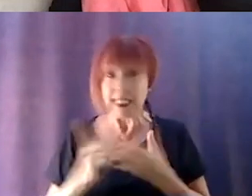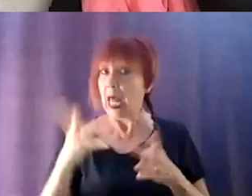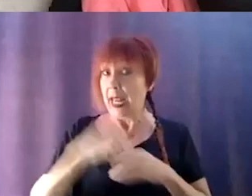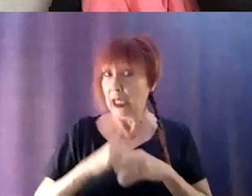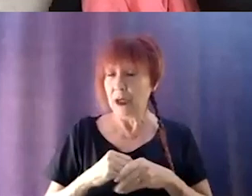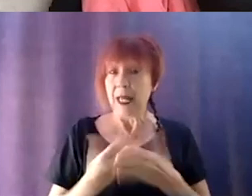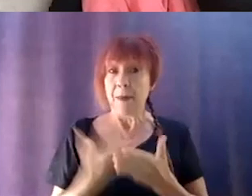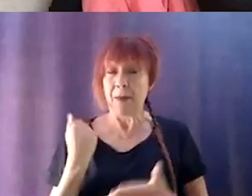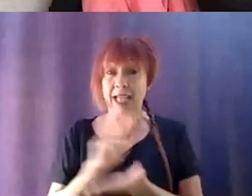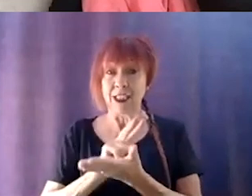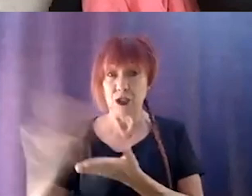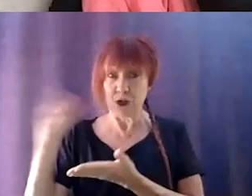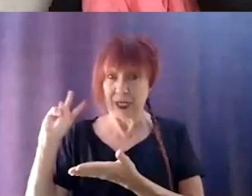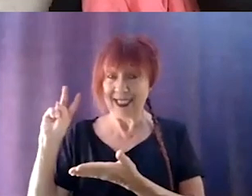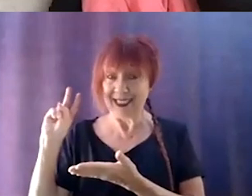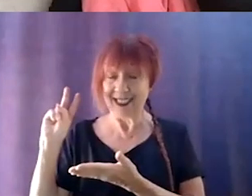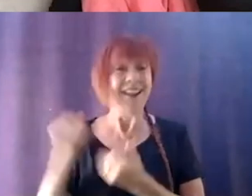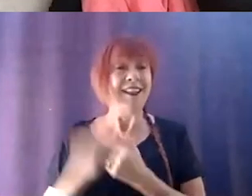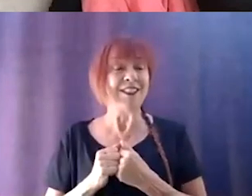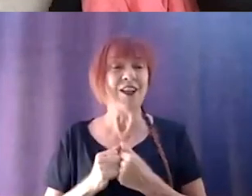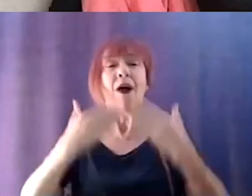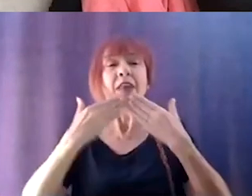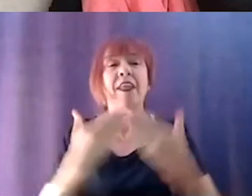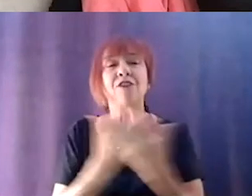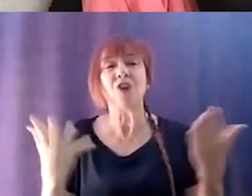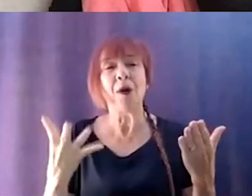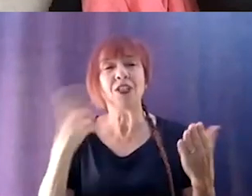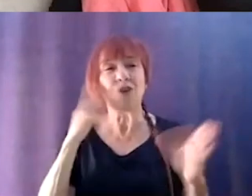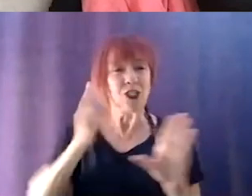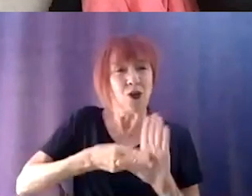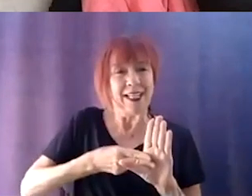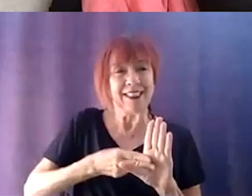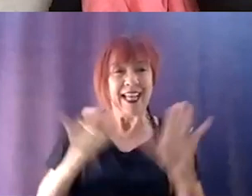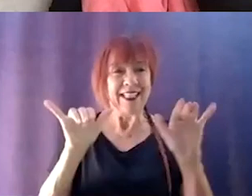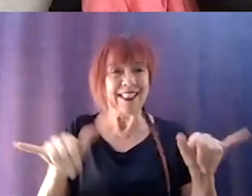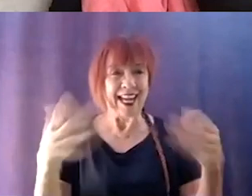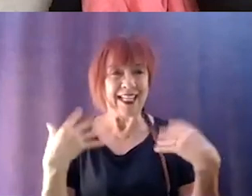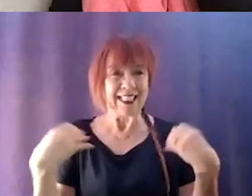have asked about. So with that, thank you all so much for tuning in. Stay safe and healthy.